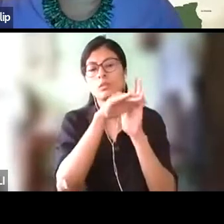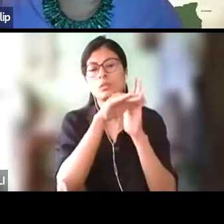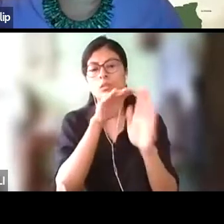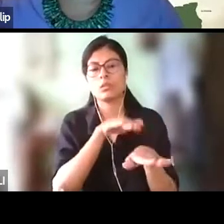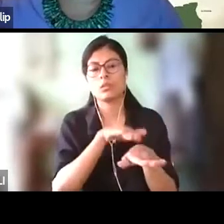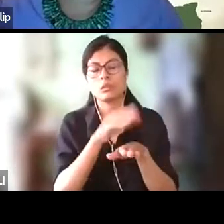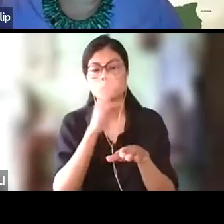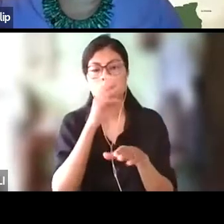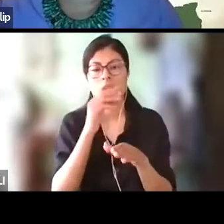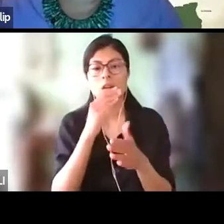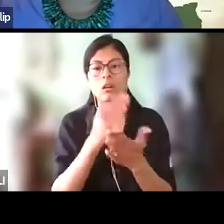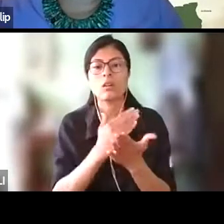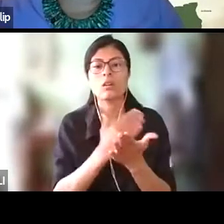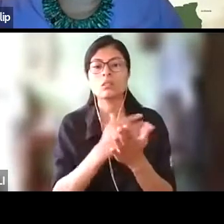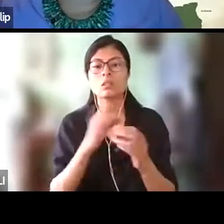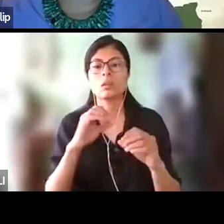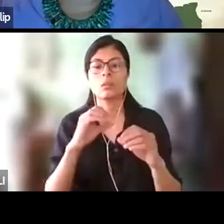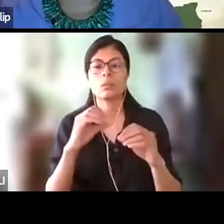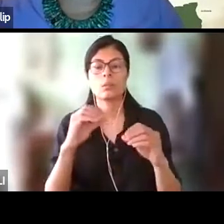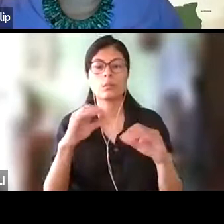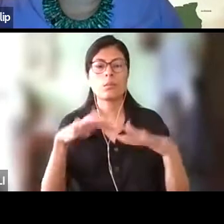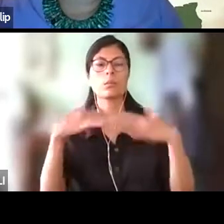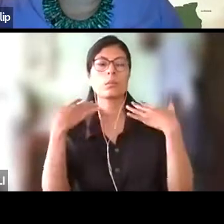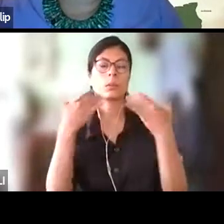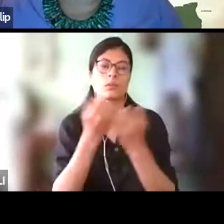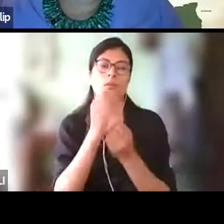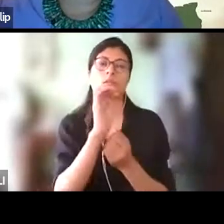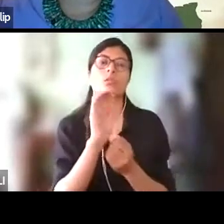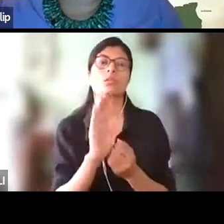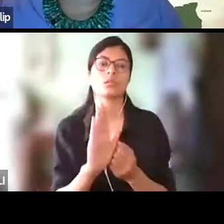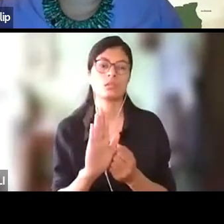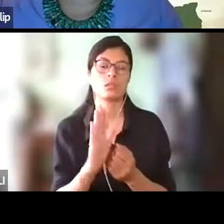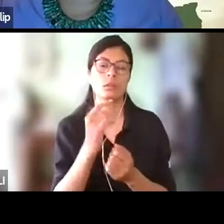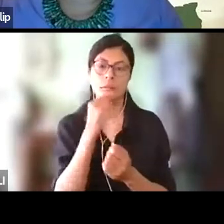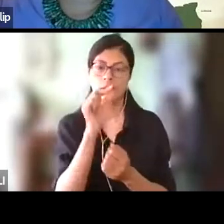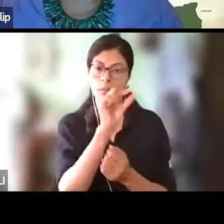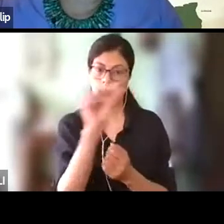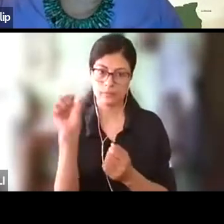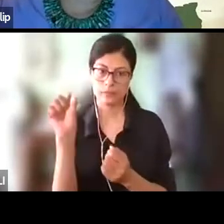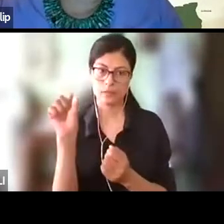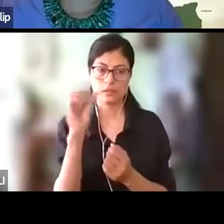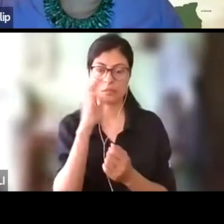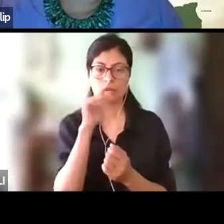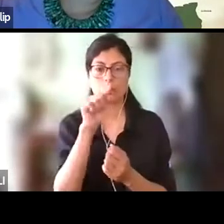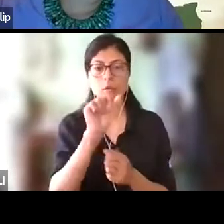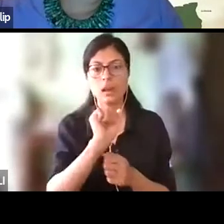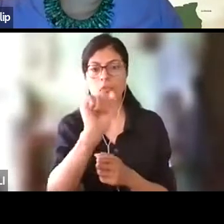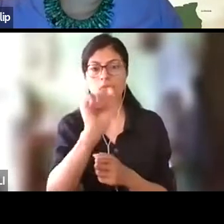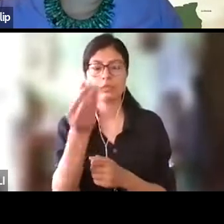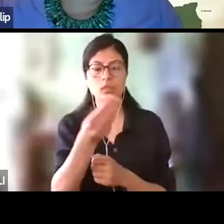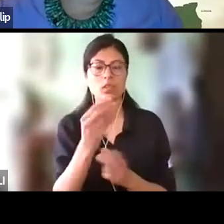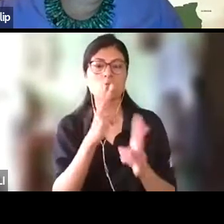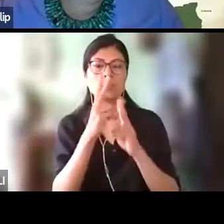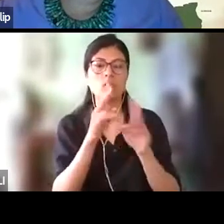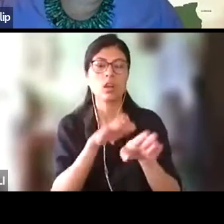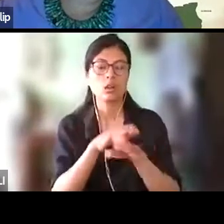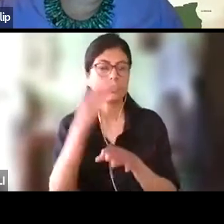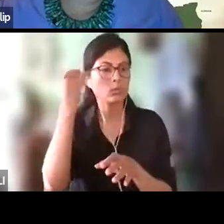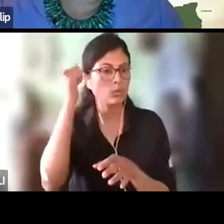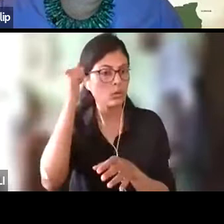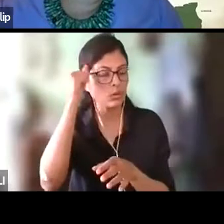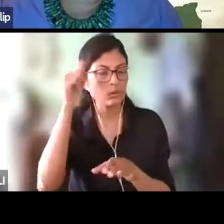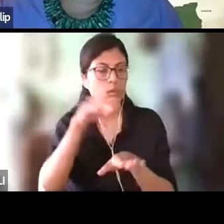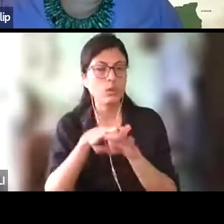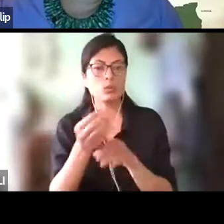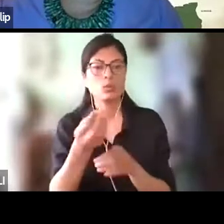on those two topics as the final presenter for this afternoon. So I'll hand over to you. Thank you. Thank you,